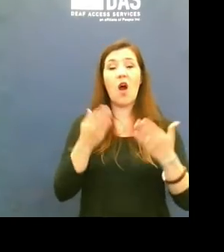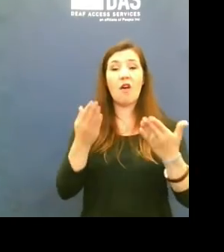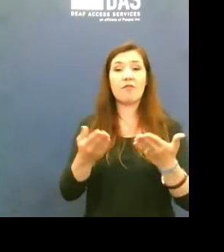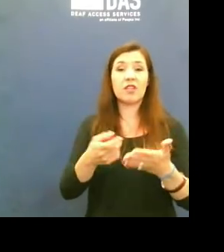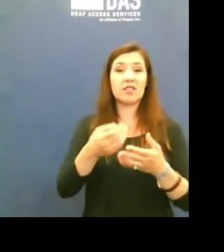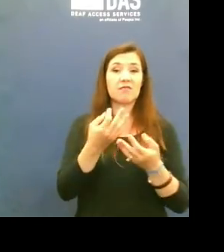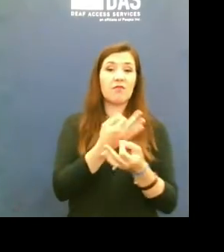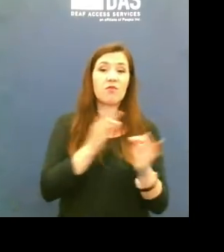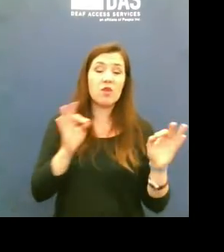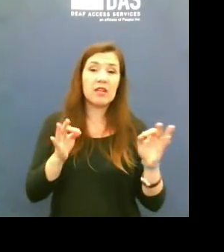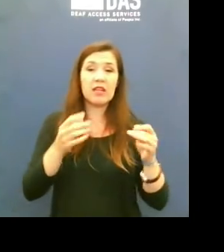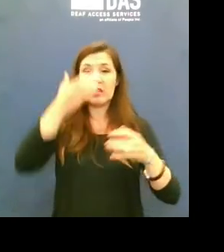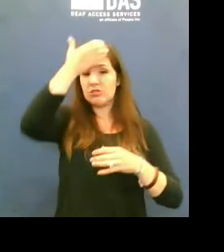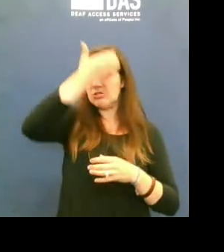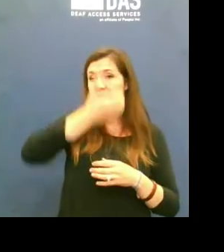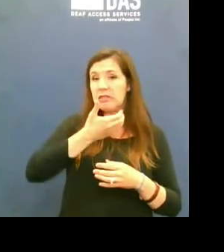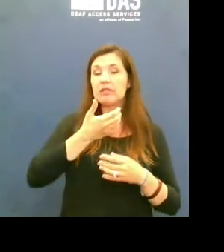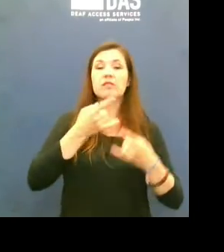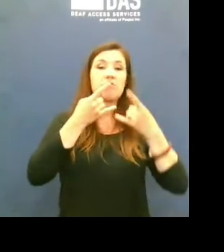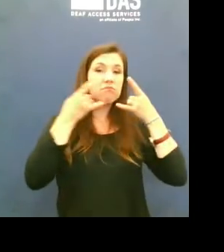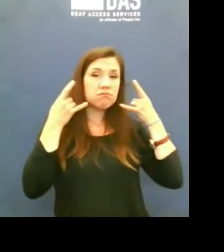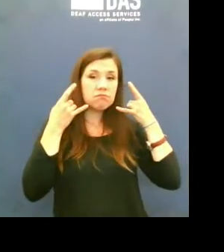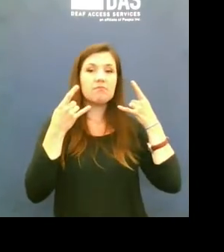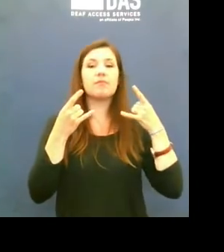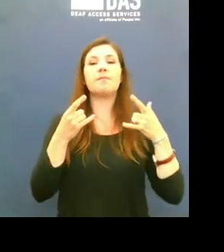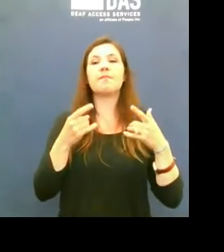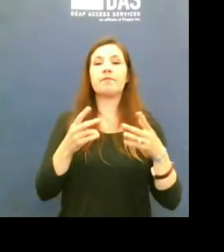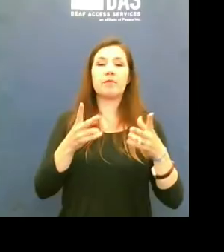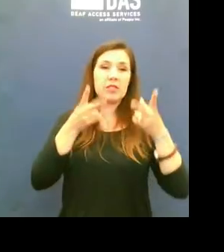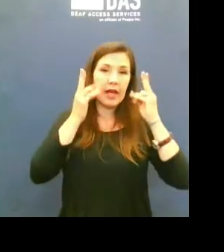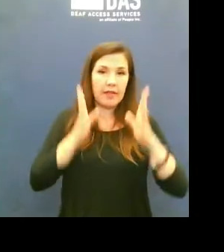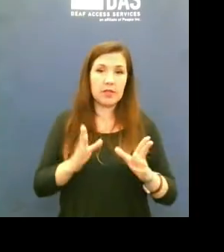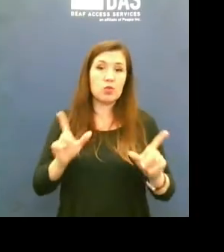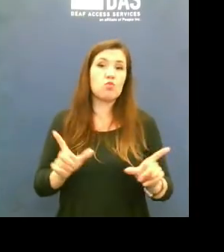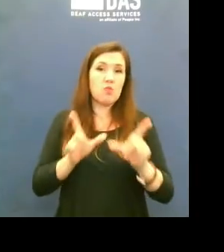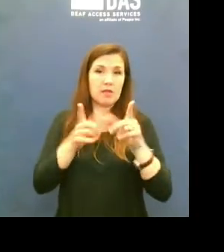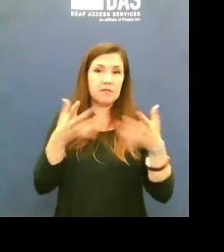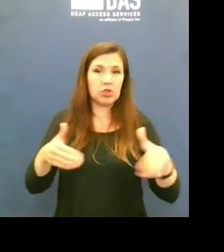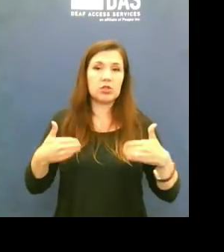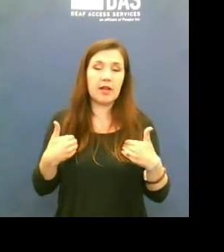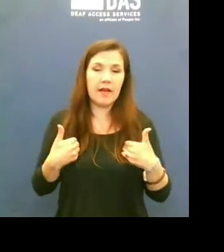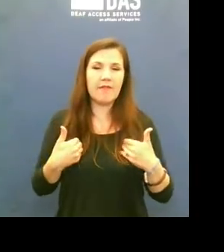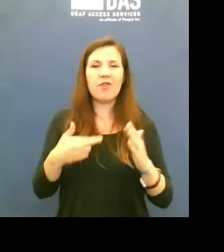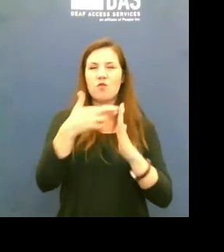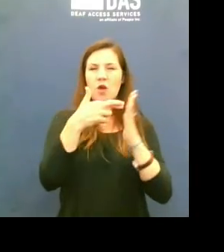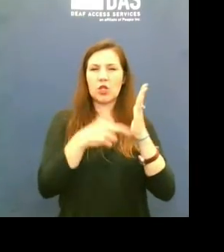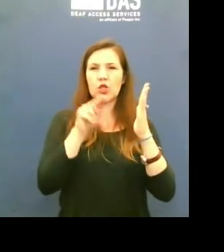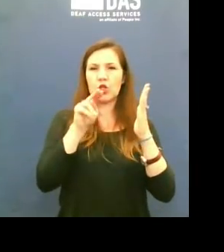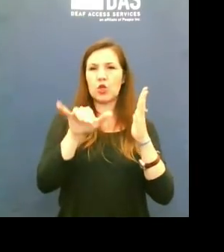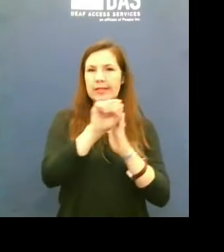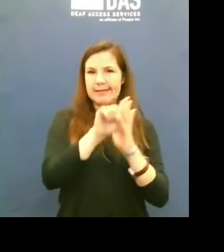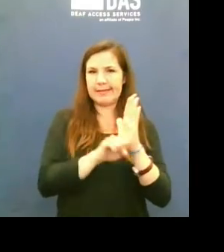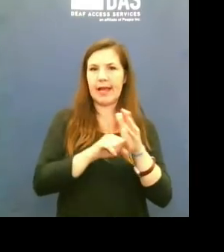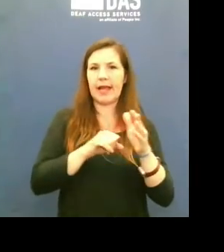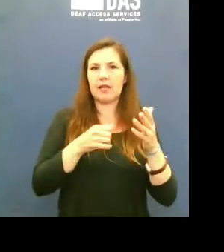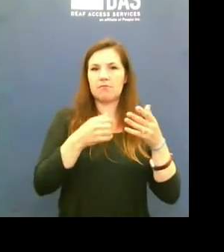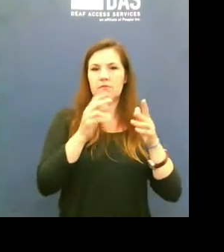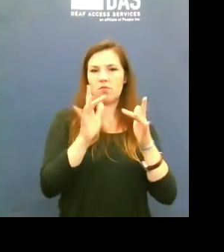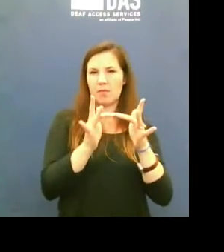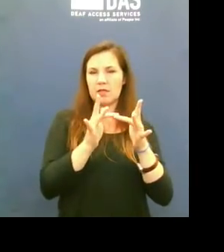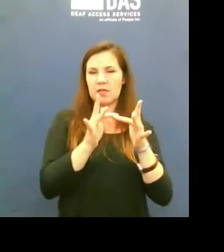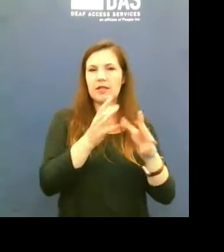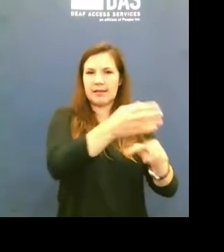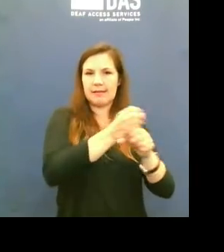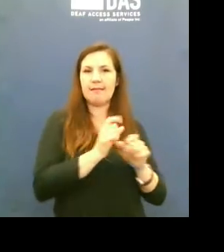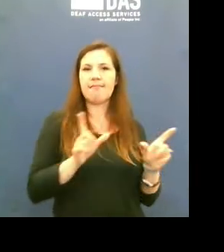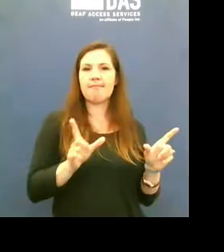for barbers and stylists that are licensed with New York State. You have to register on the New York State site to get your